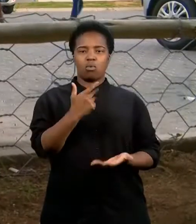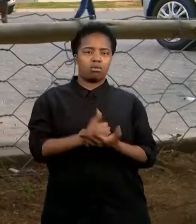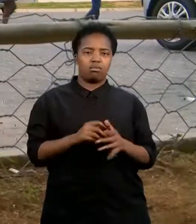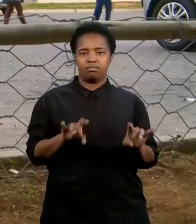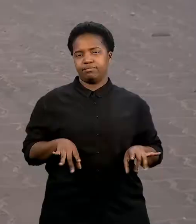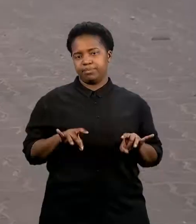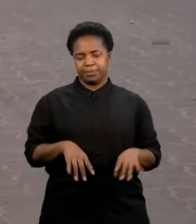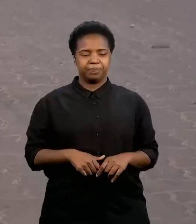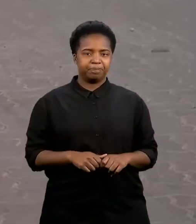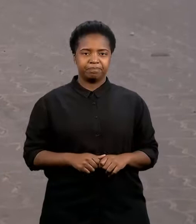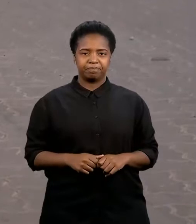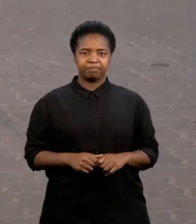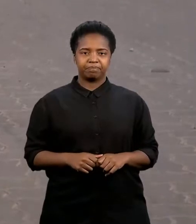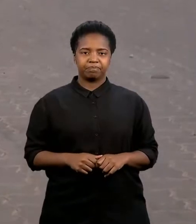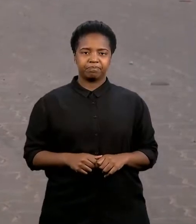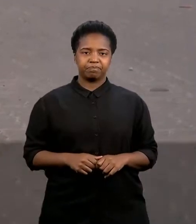stulong.